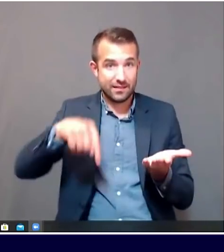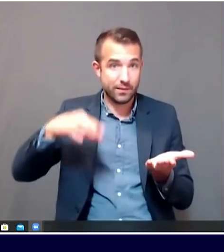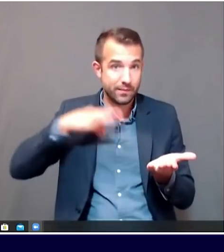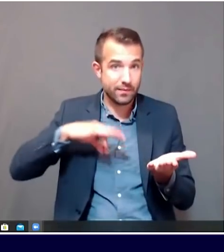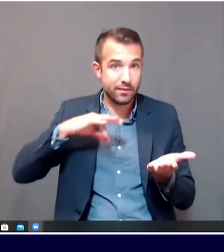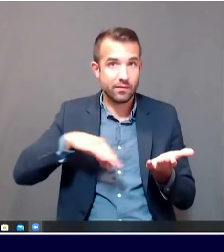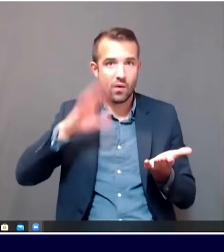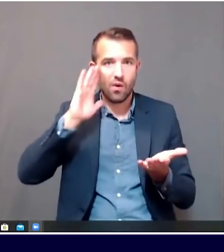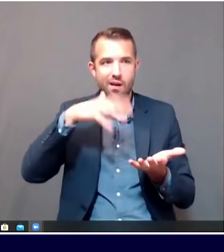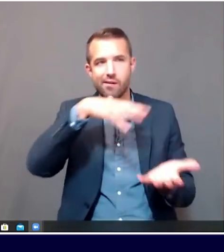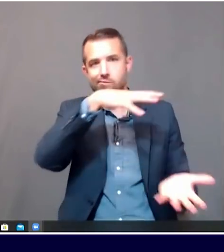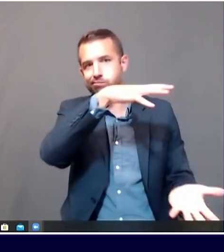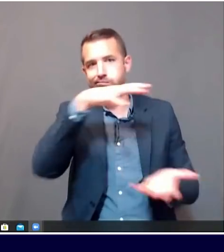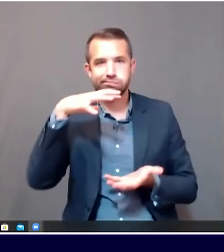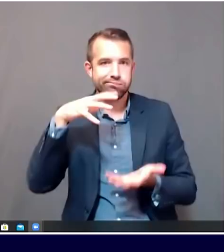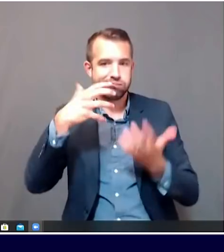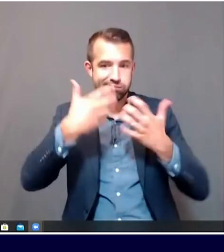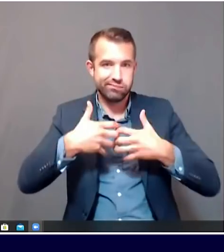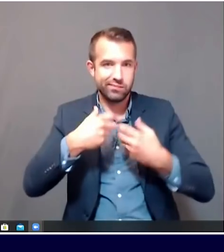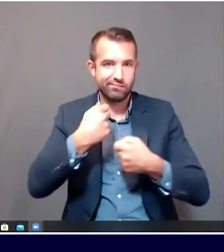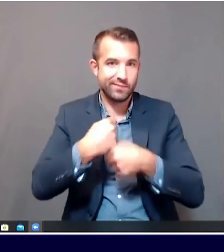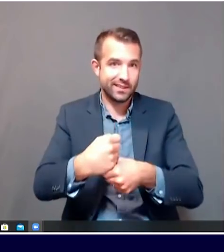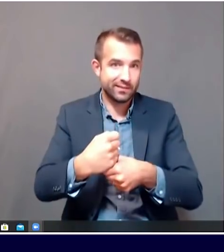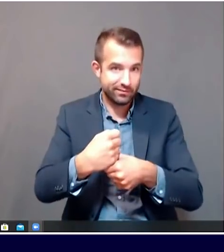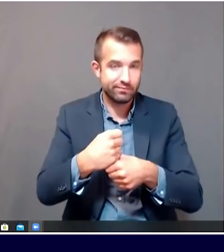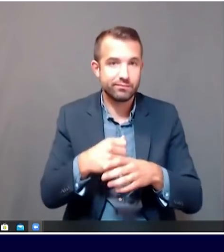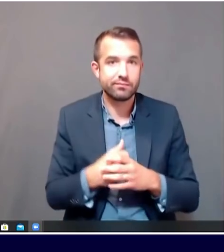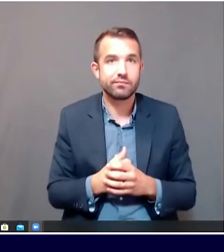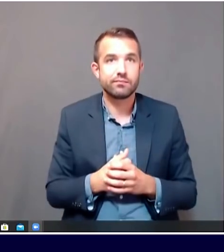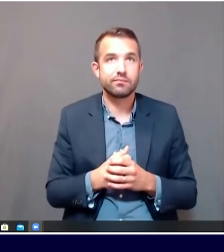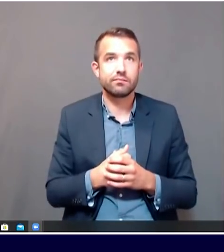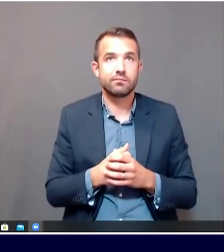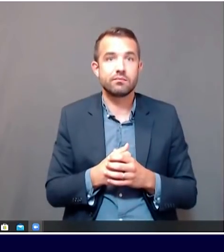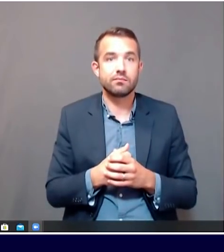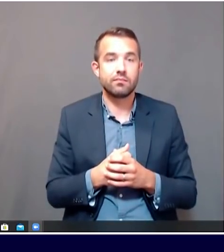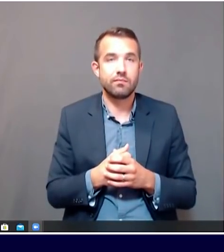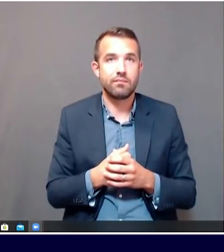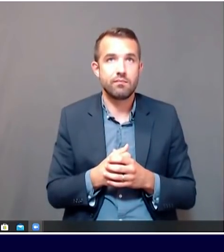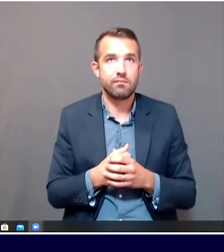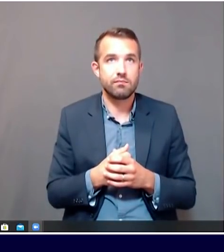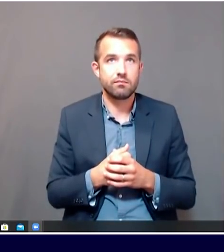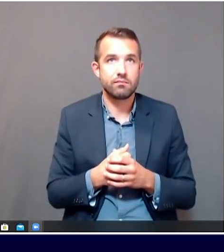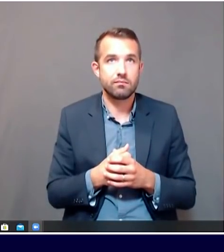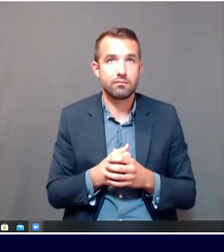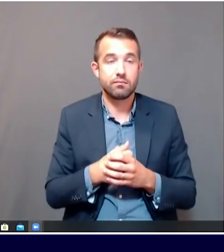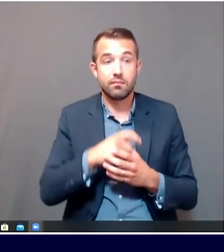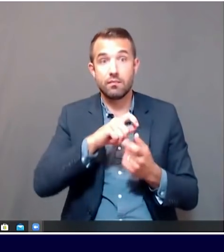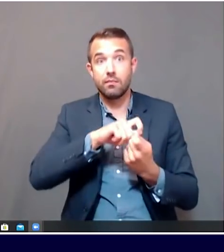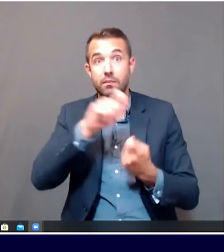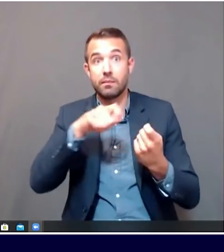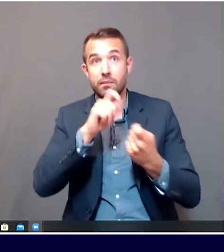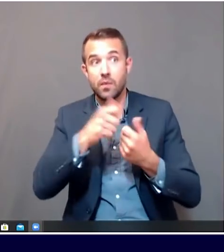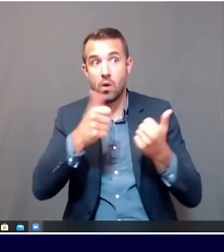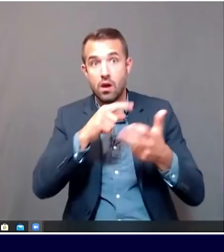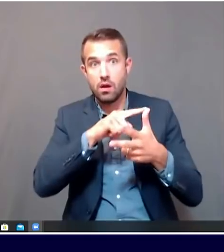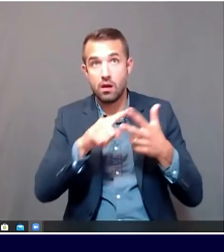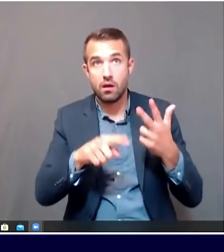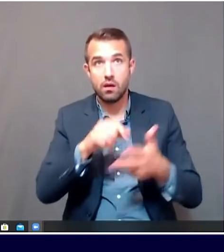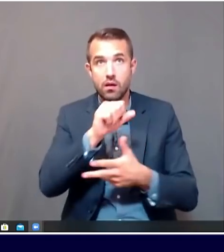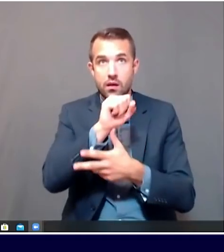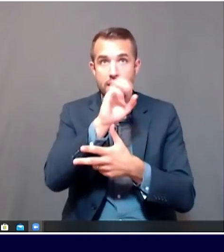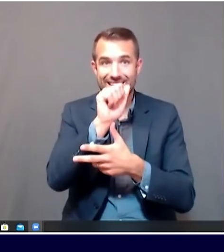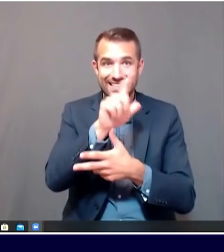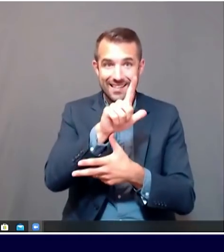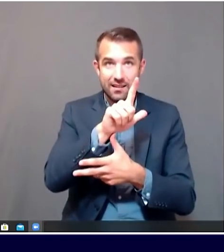3 facilities in Maine that would be among those that would be receiving them. We can get you the exact ones. It was Seal Rock and 2